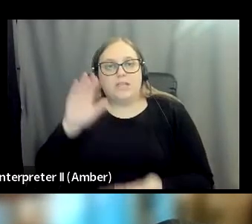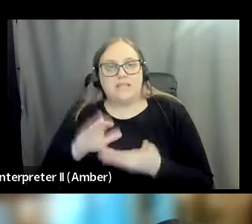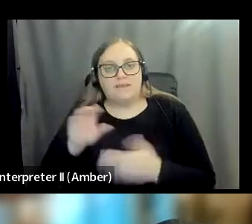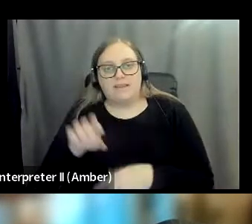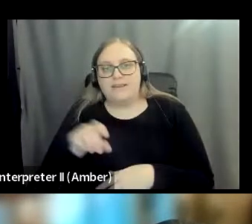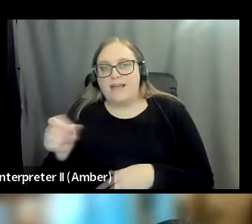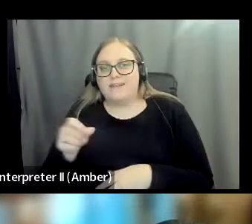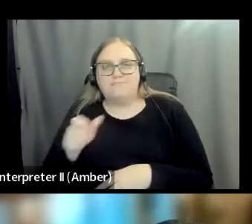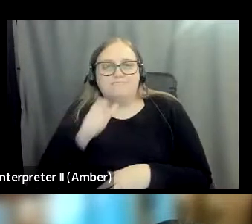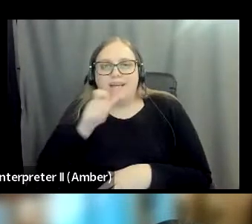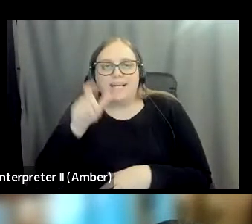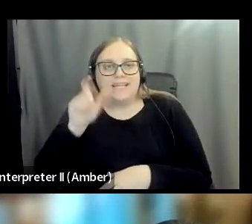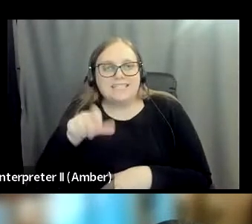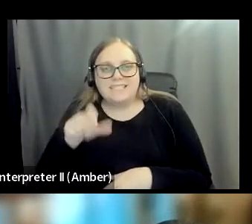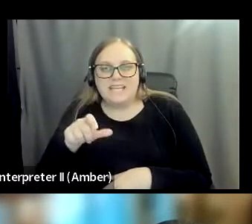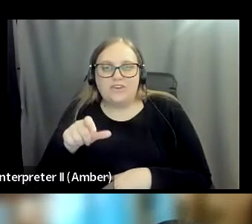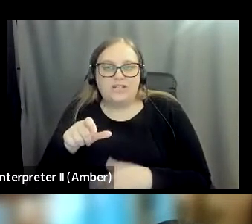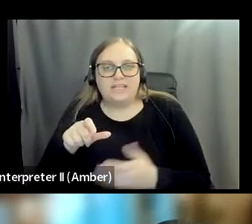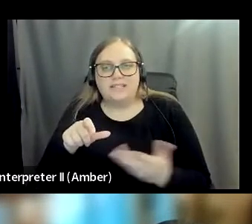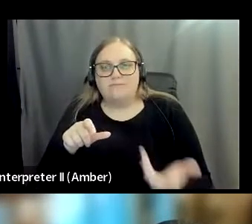unnecessary